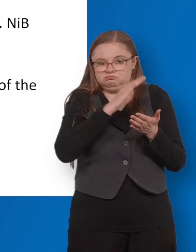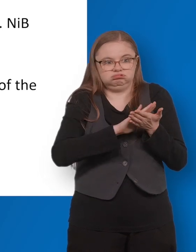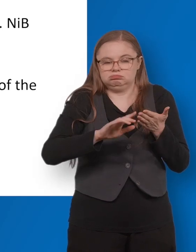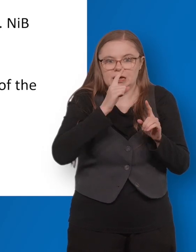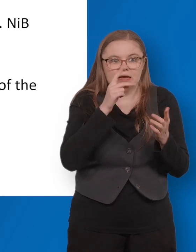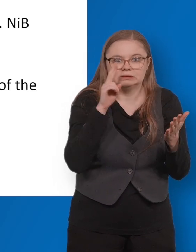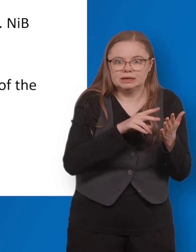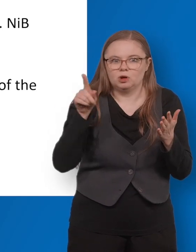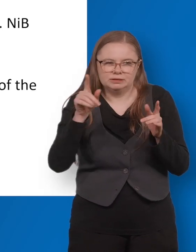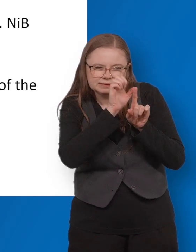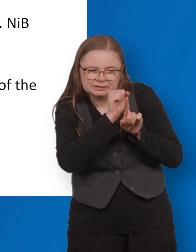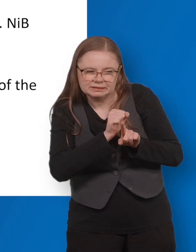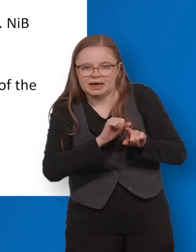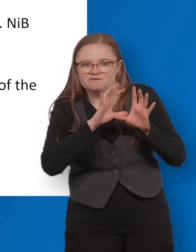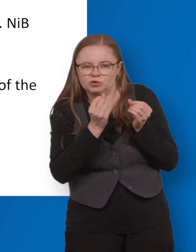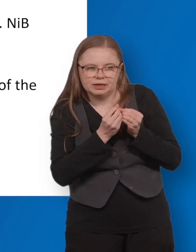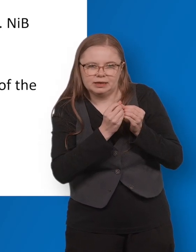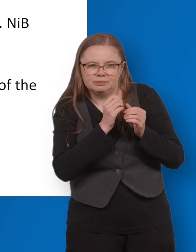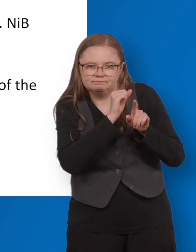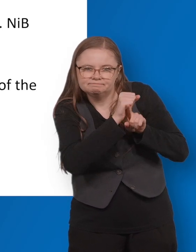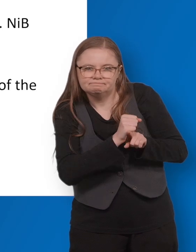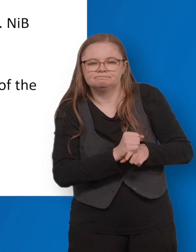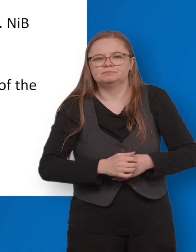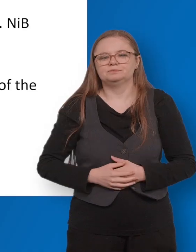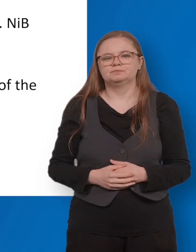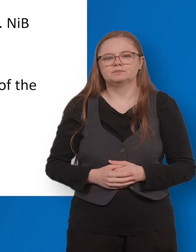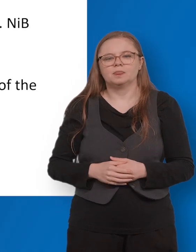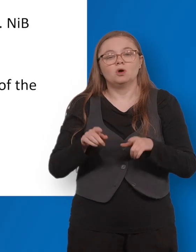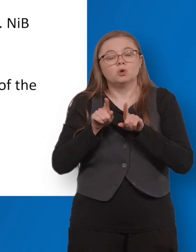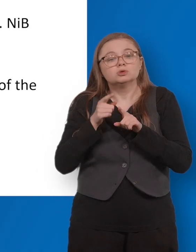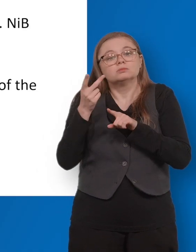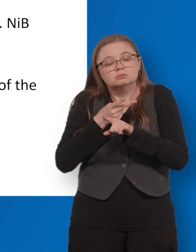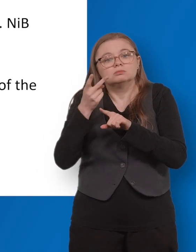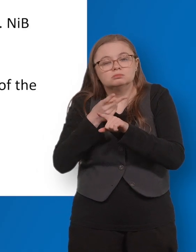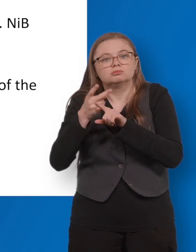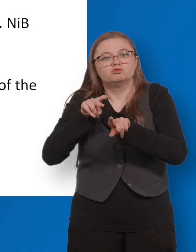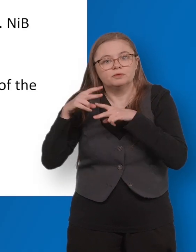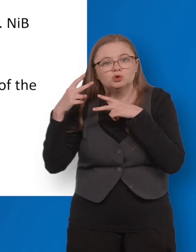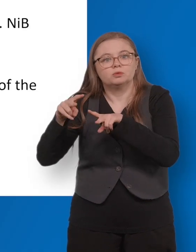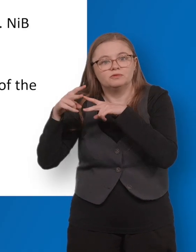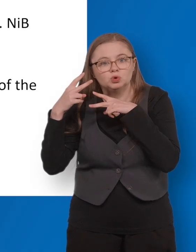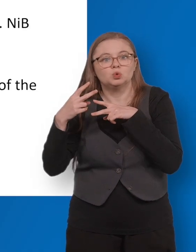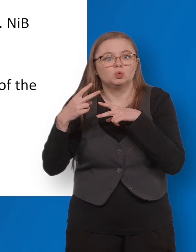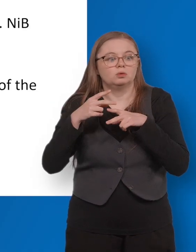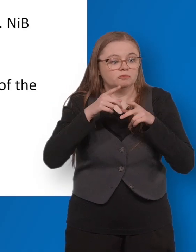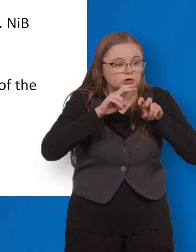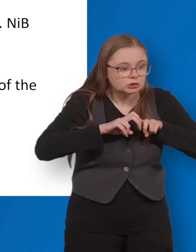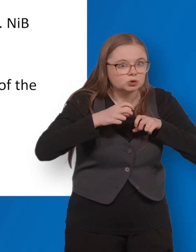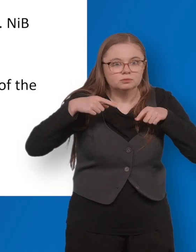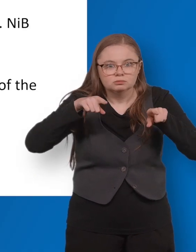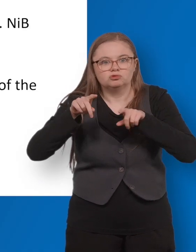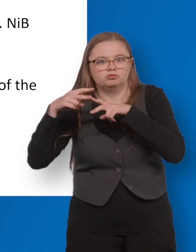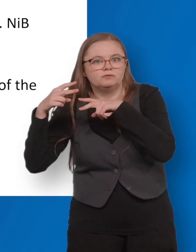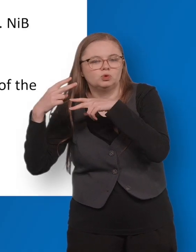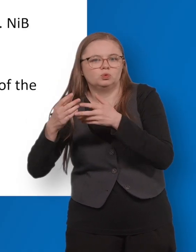iterative reviews as the research take place to help make sense of the data. So for instance, we had very low